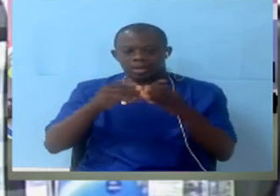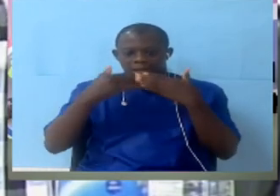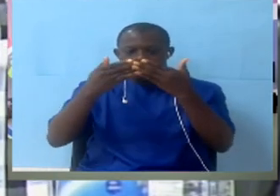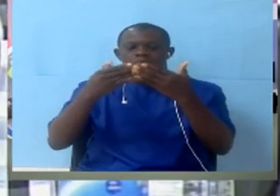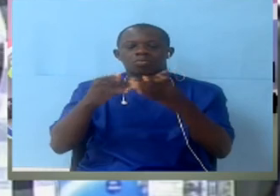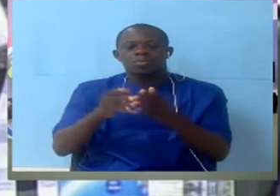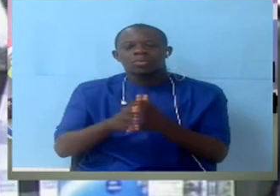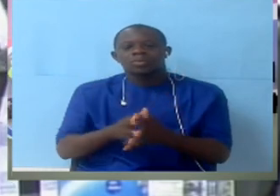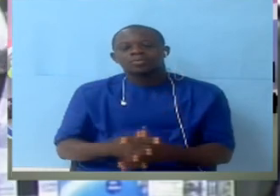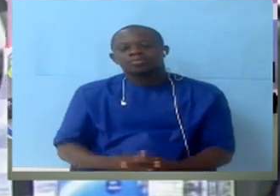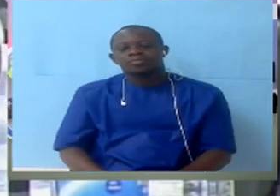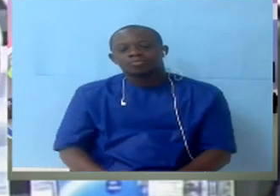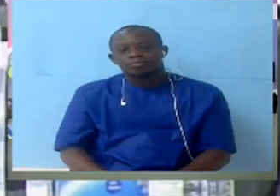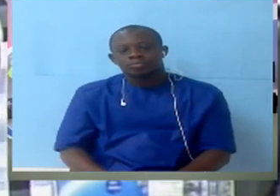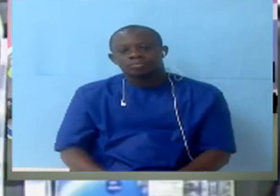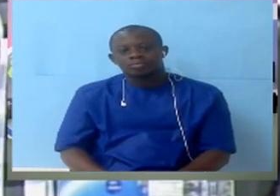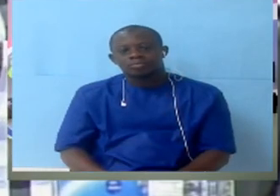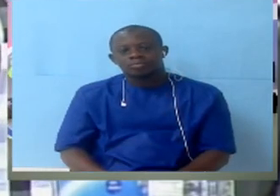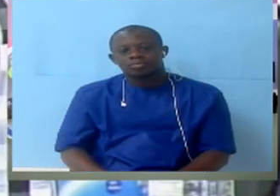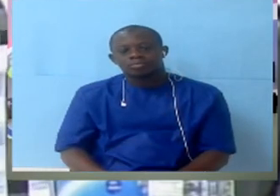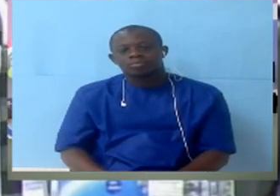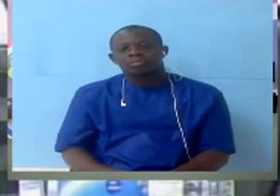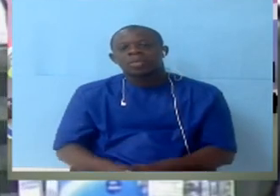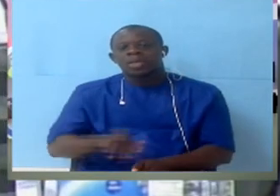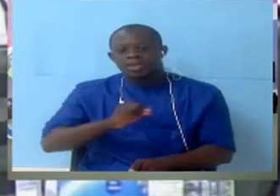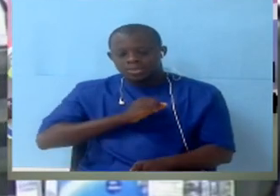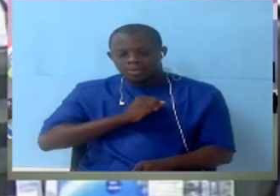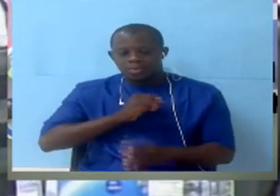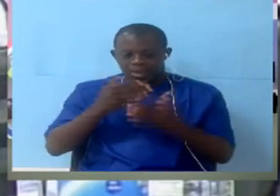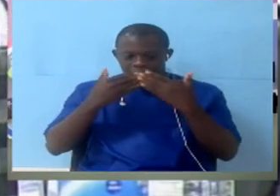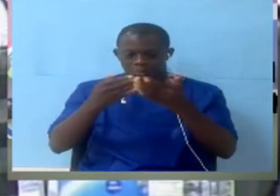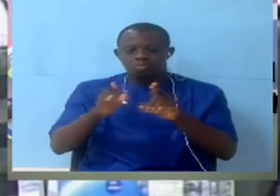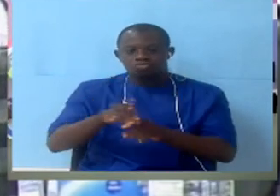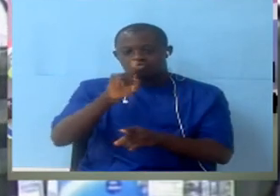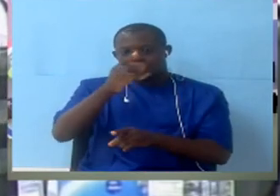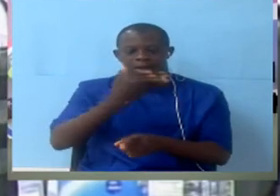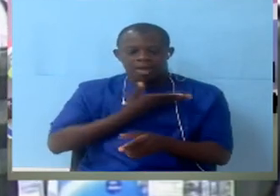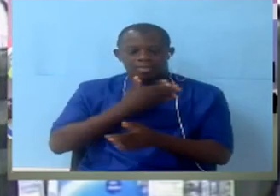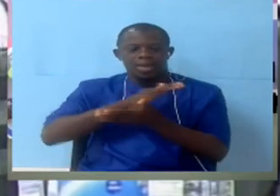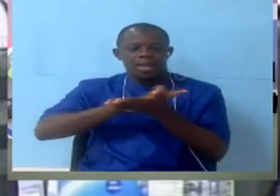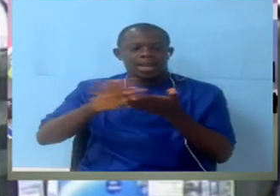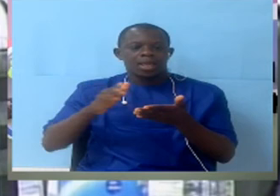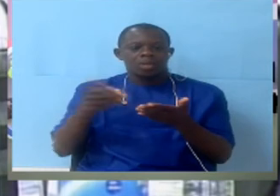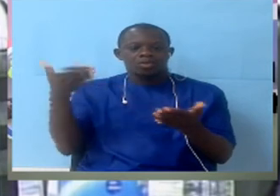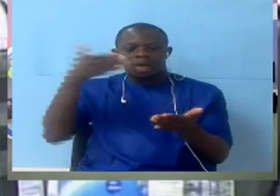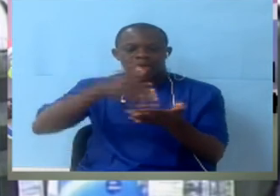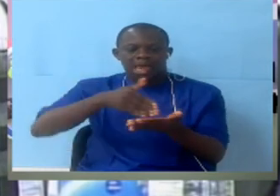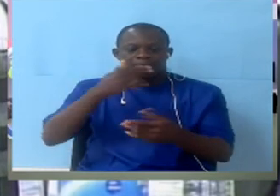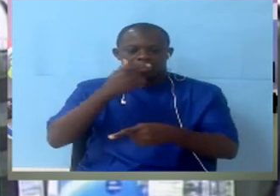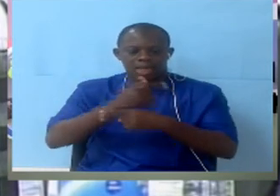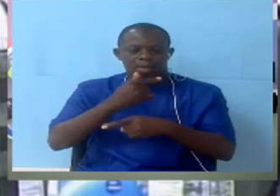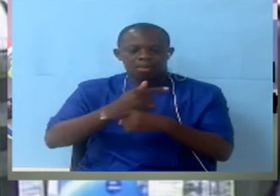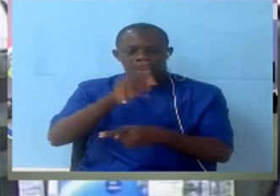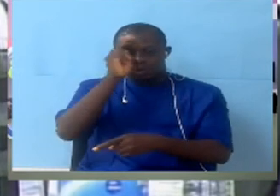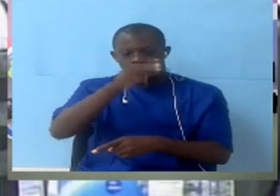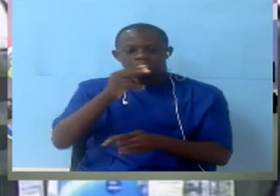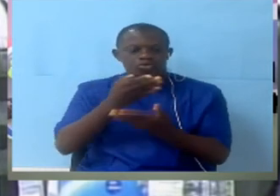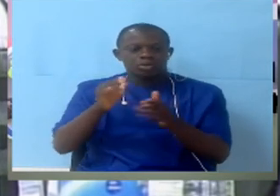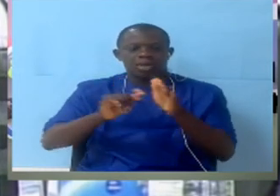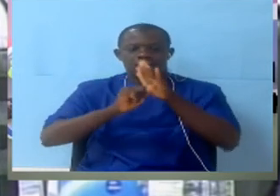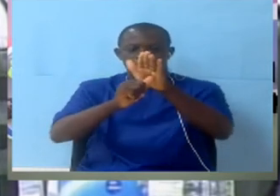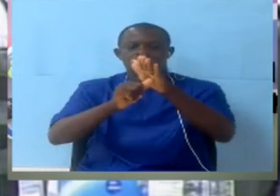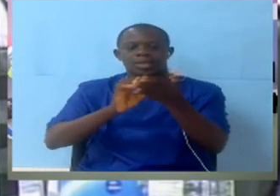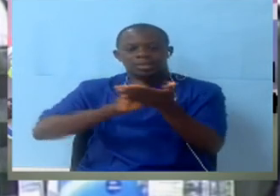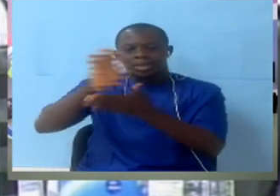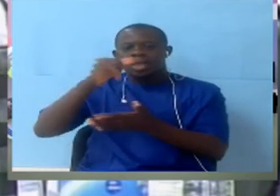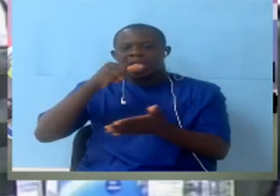nanjam because embassy sent a letter to our NIA here for. He told me you have been cleared to come home because the embassy even sent a letter to our